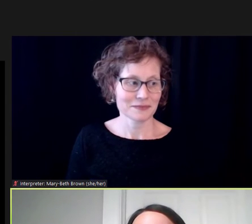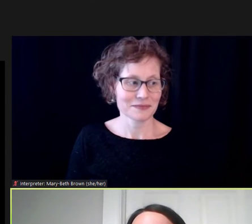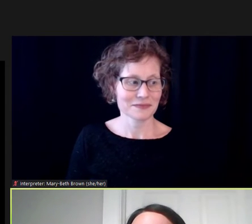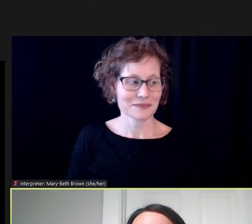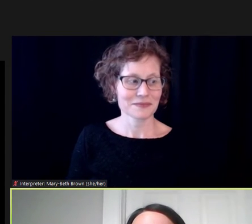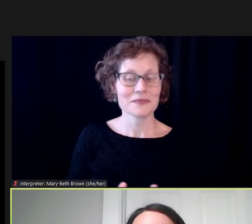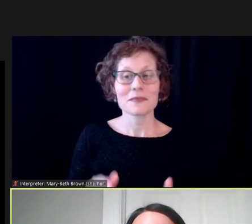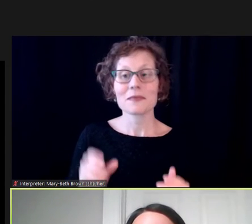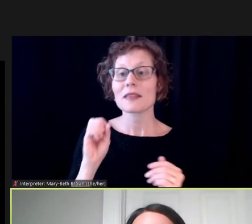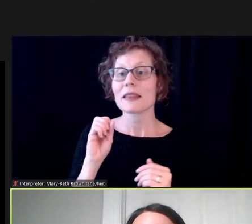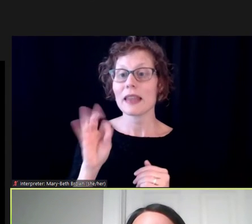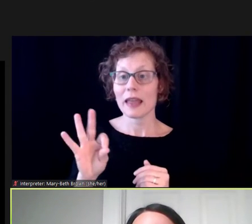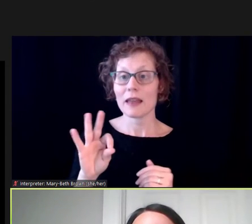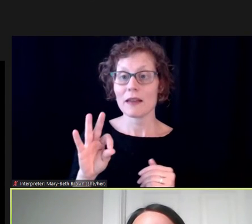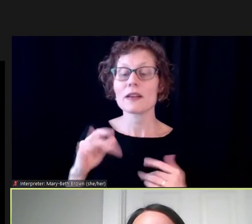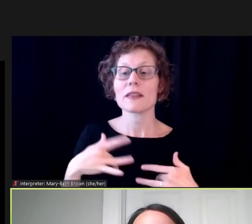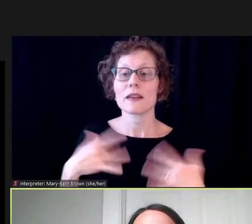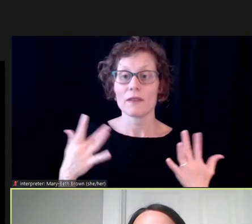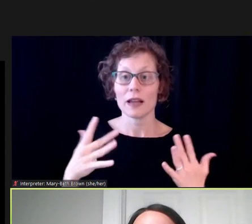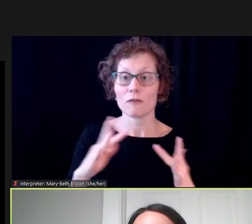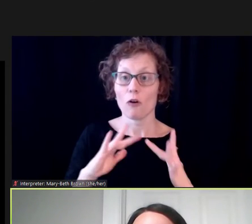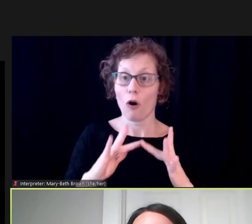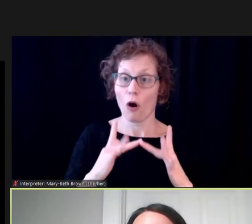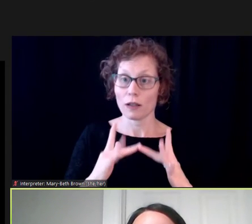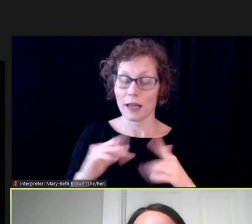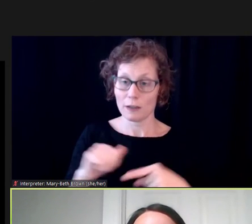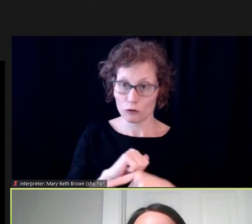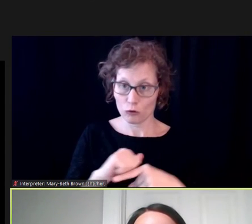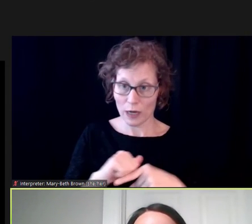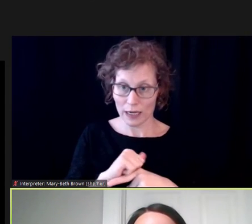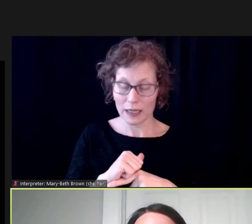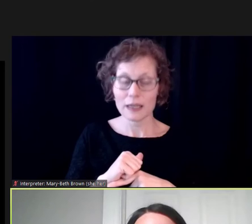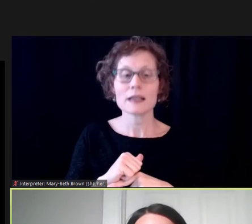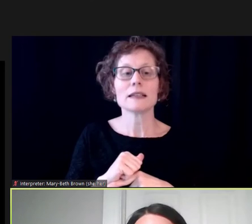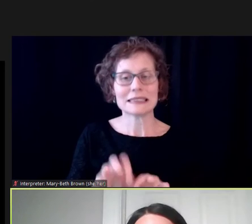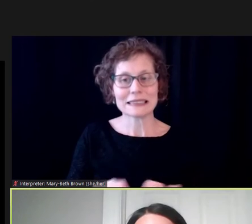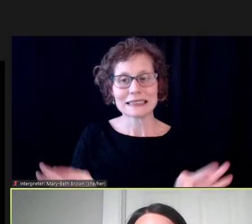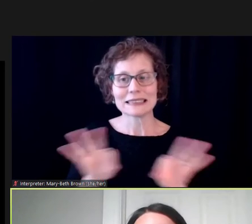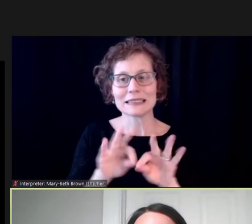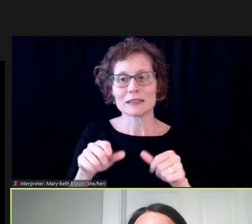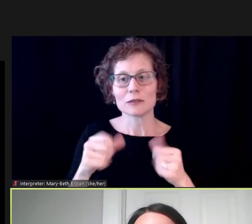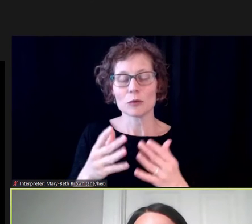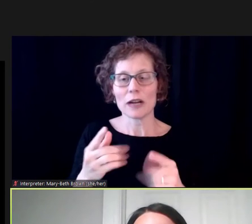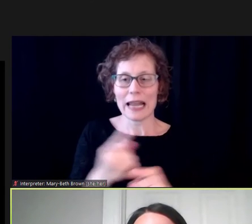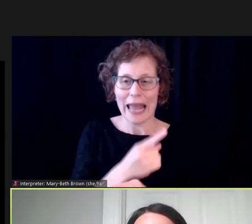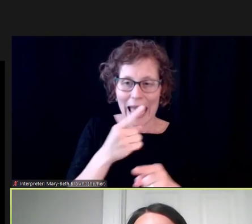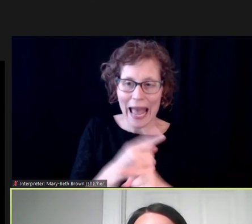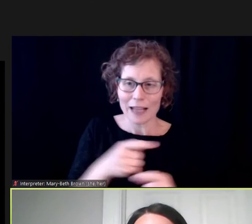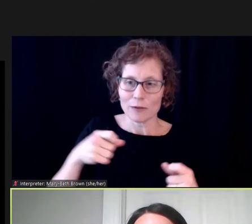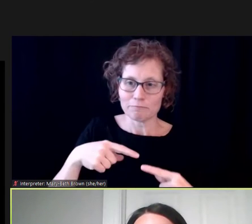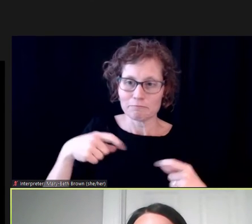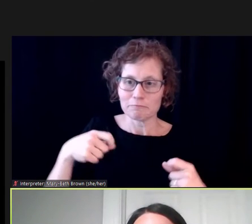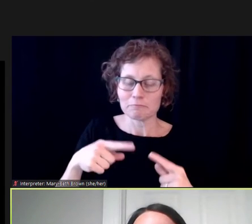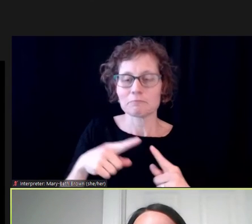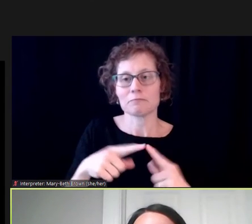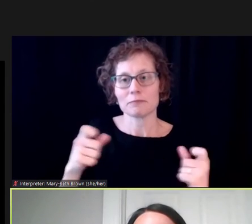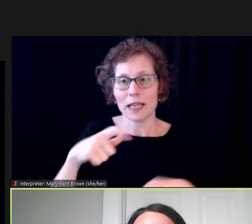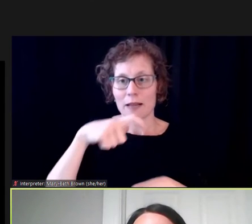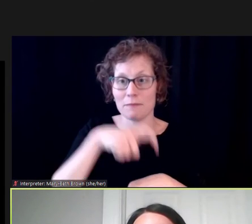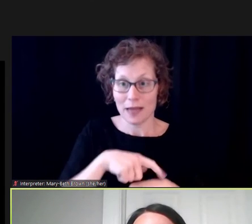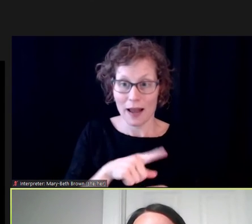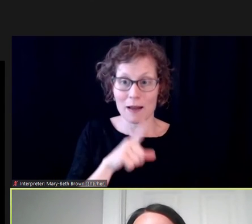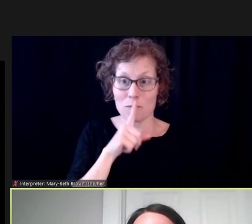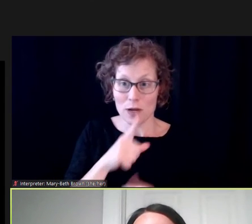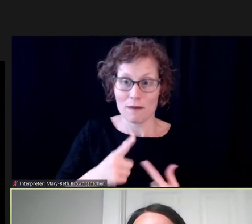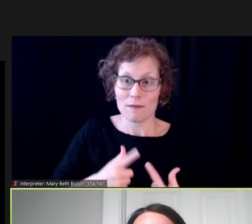If your event is an online training, accurate and synchronous captioning and ASL interpreters should